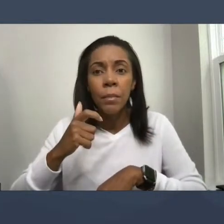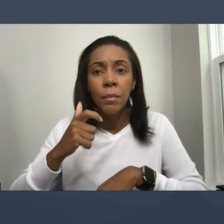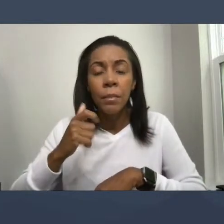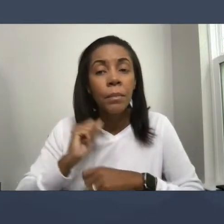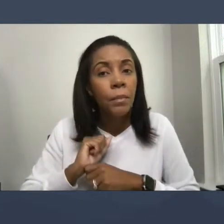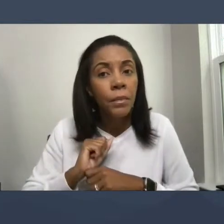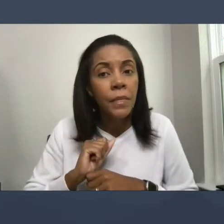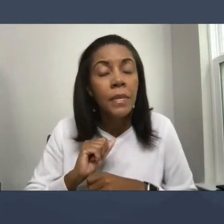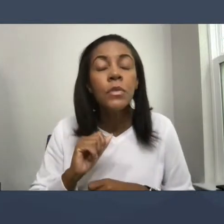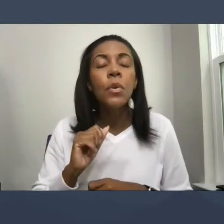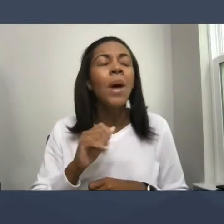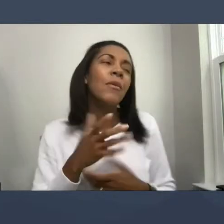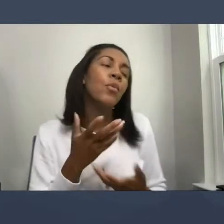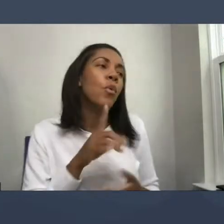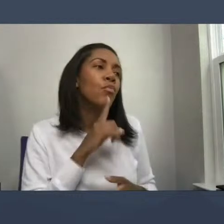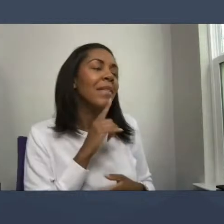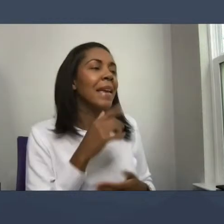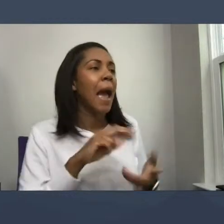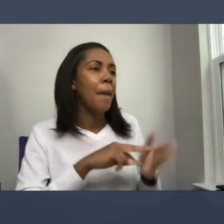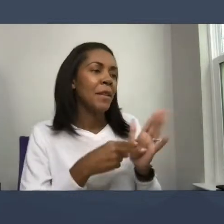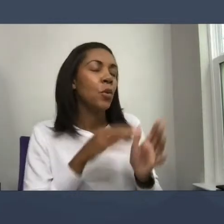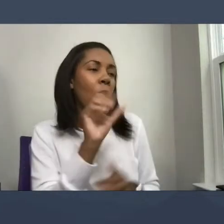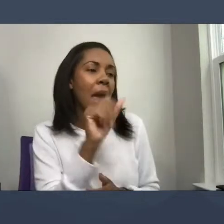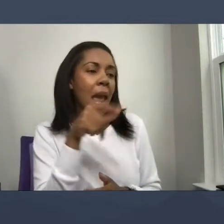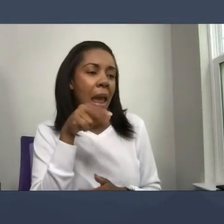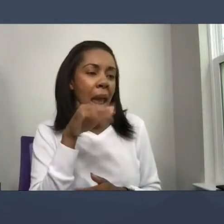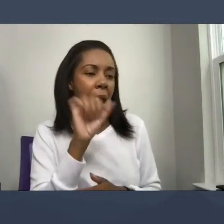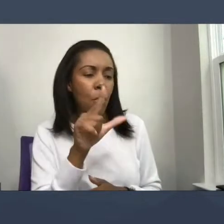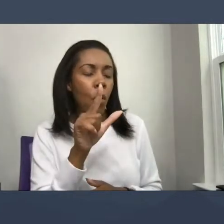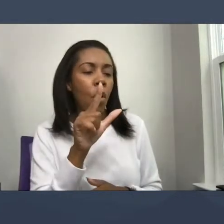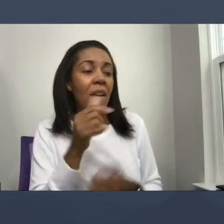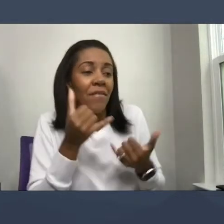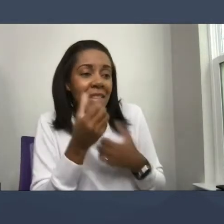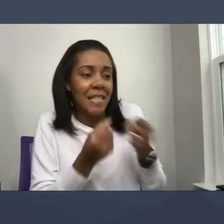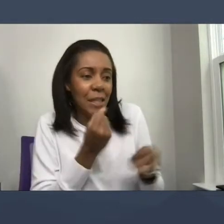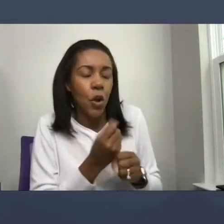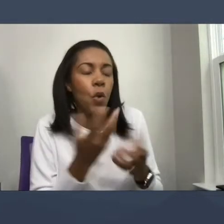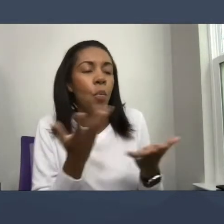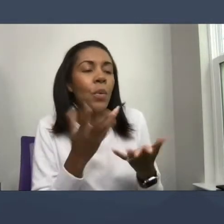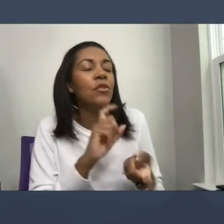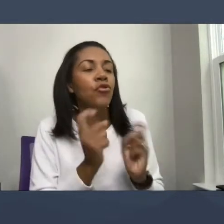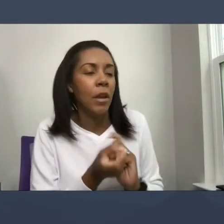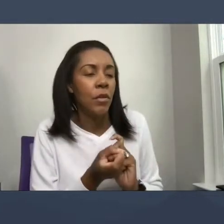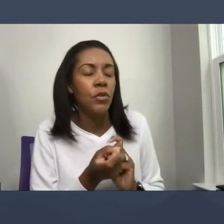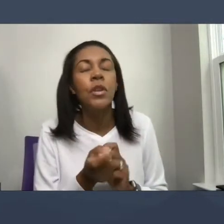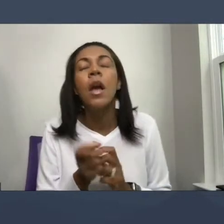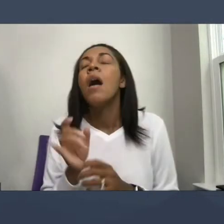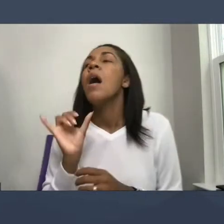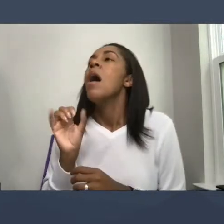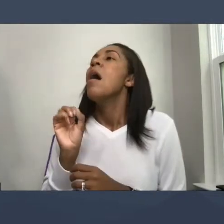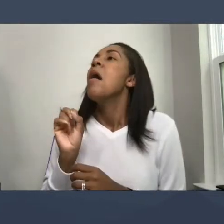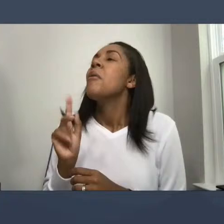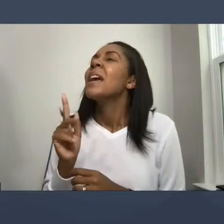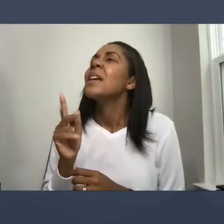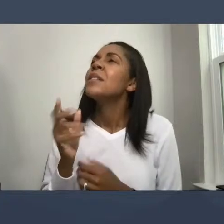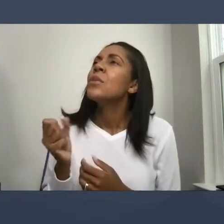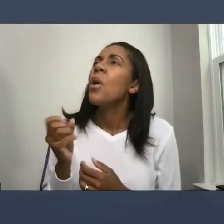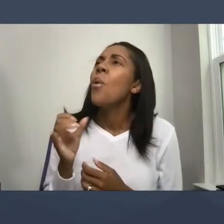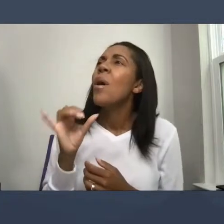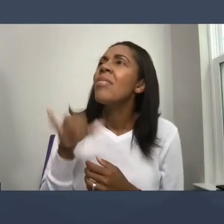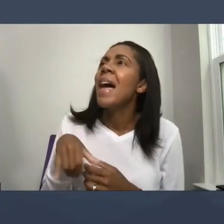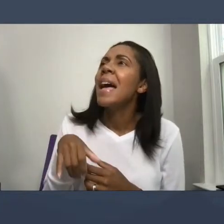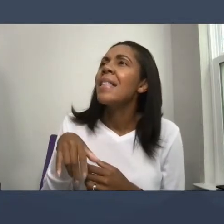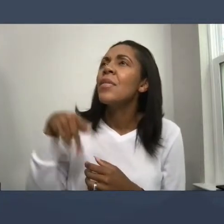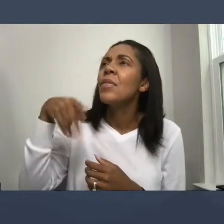Since April of 21, I guess. Let's go there. Since April of 2021, probably the porch